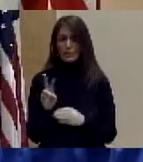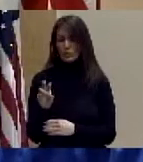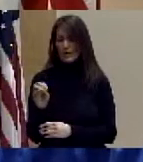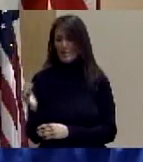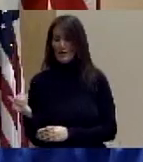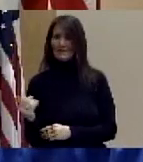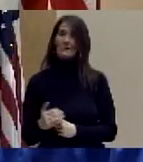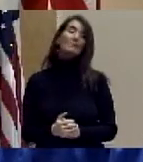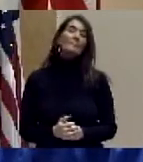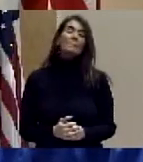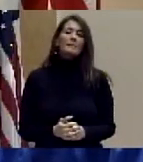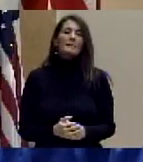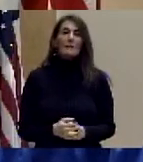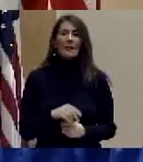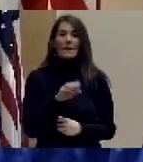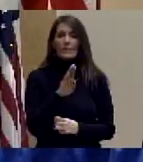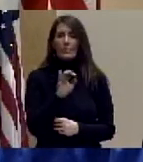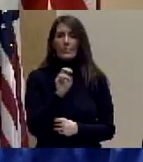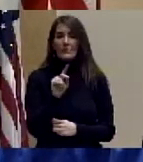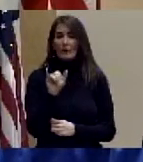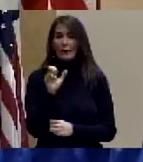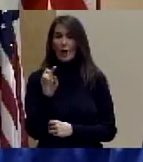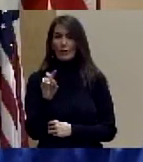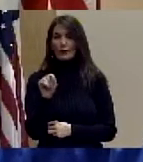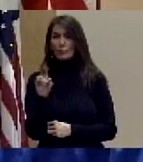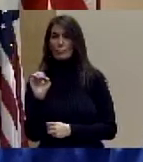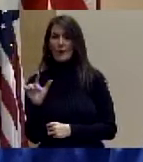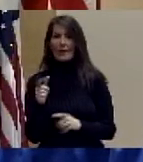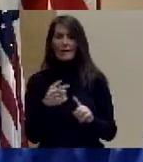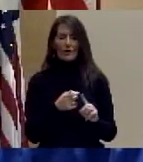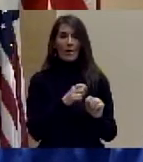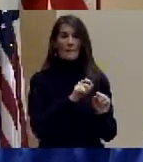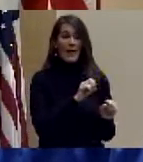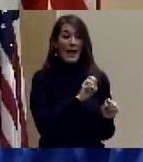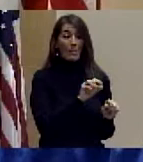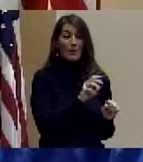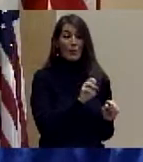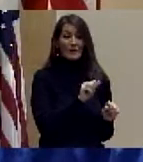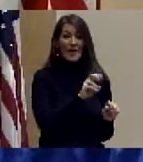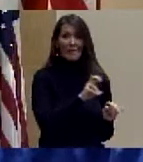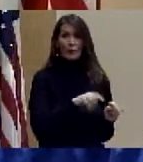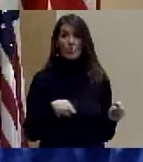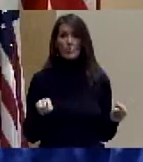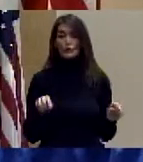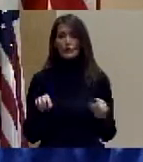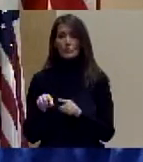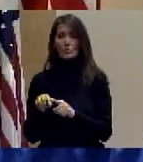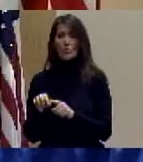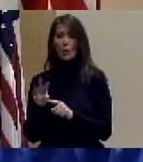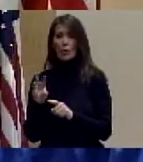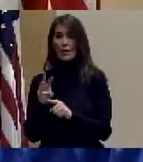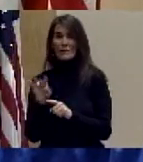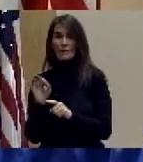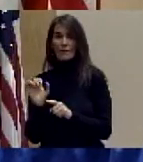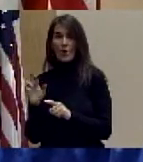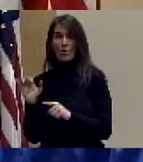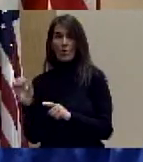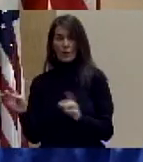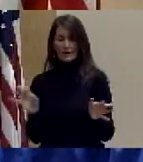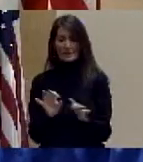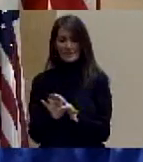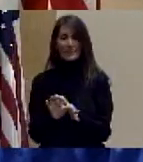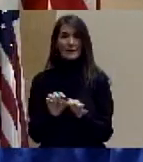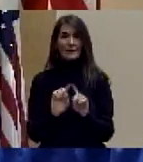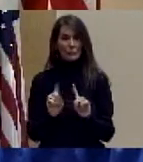2015. The Brickyard Trail will run from Elmwood Avenue to Westfall Road, connecting Town Hall and nearby Central